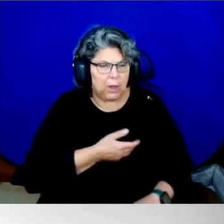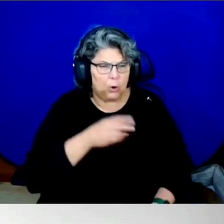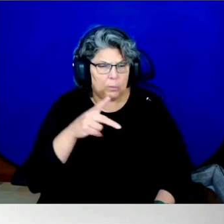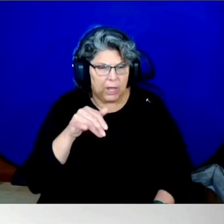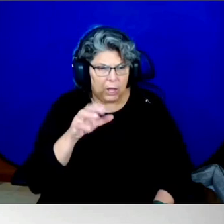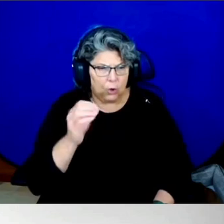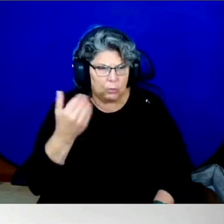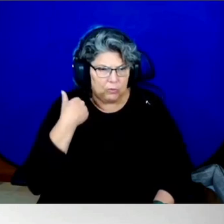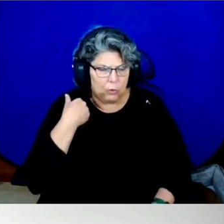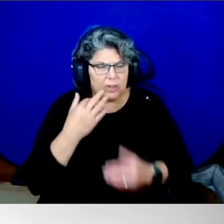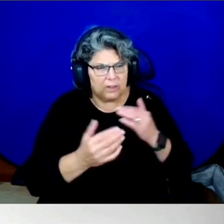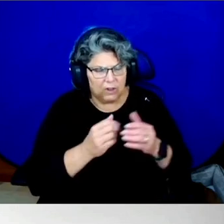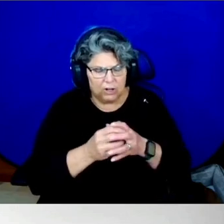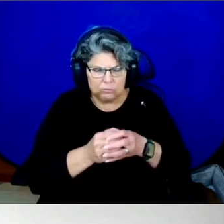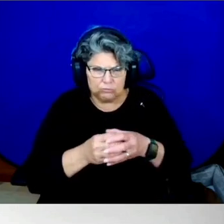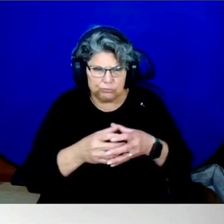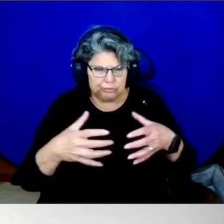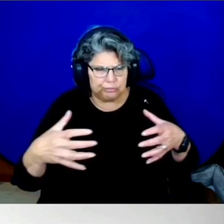has grown to